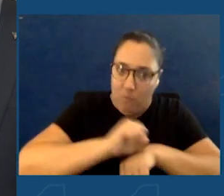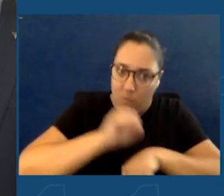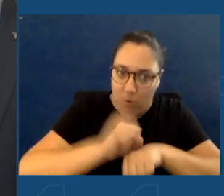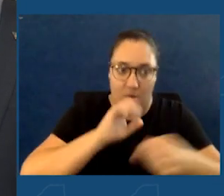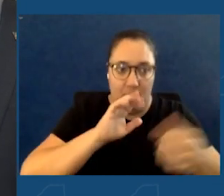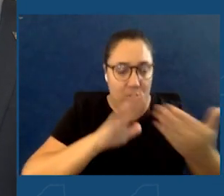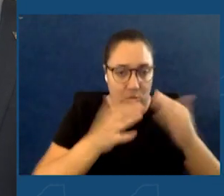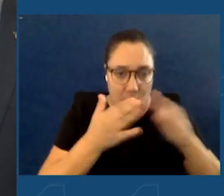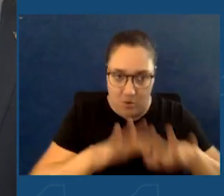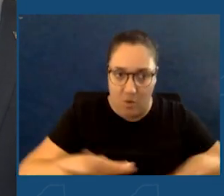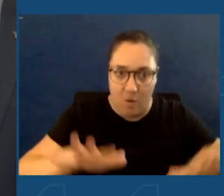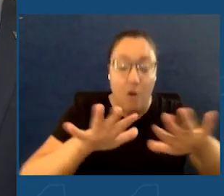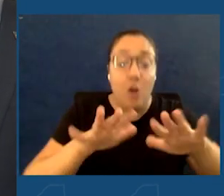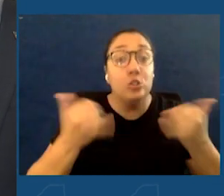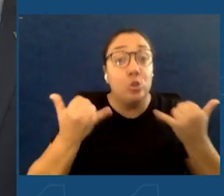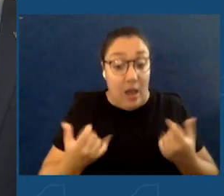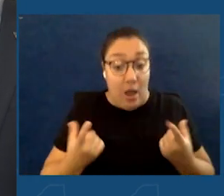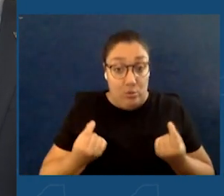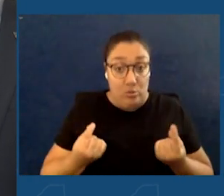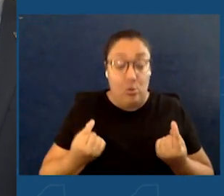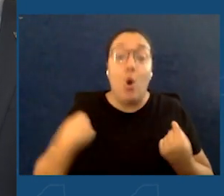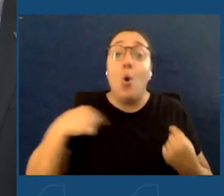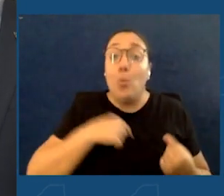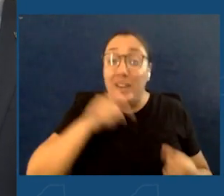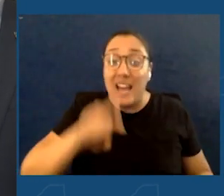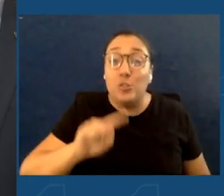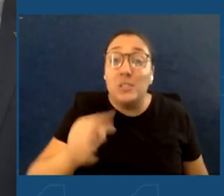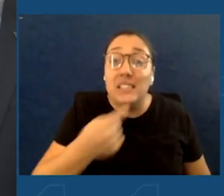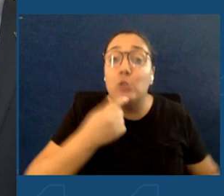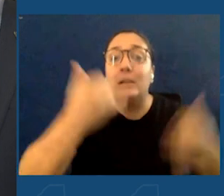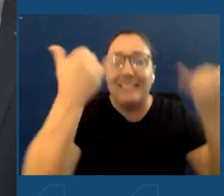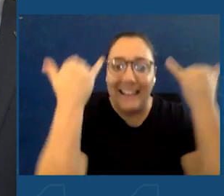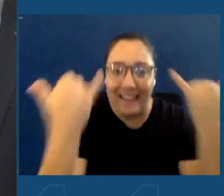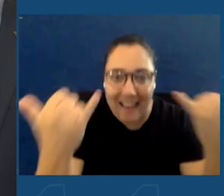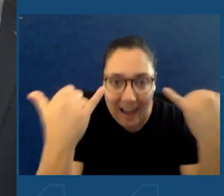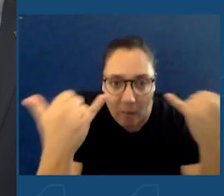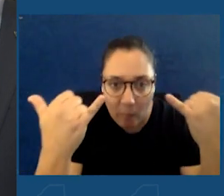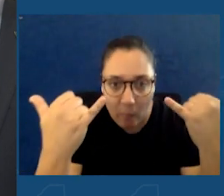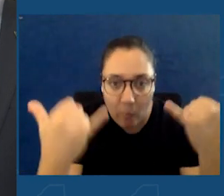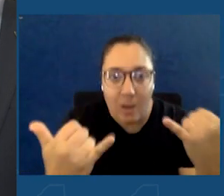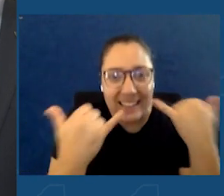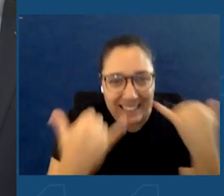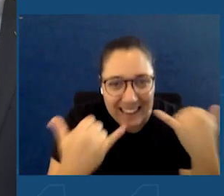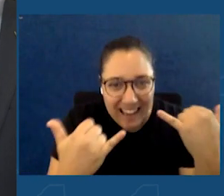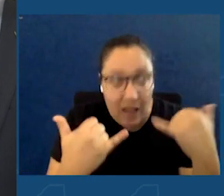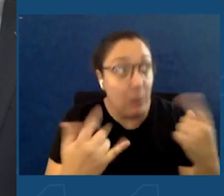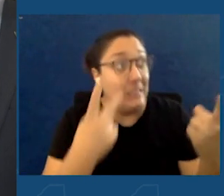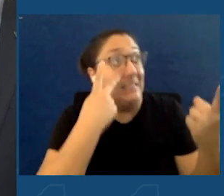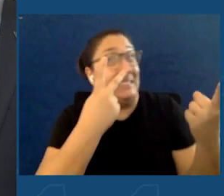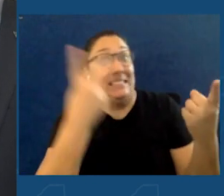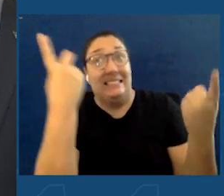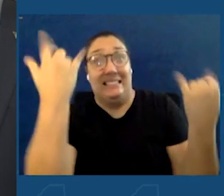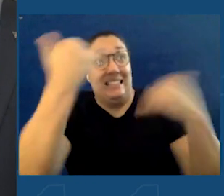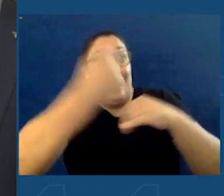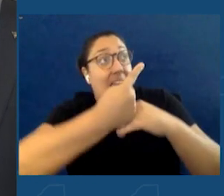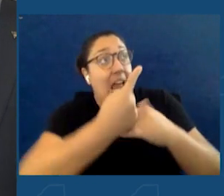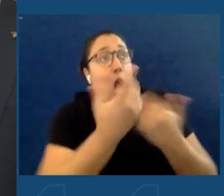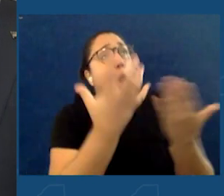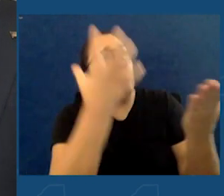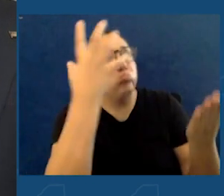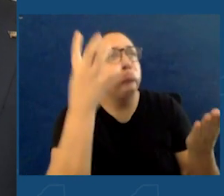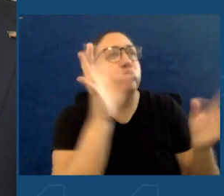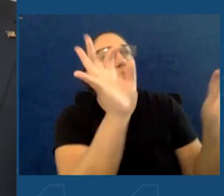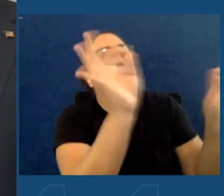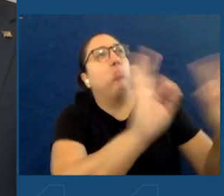do. We have to get serious about it now, right now, on a day like today. So we're preparing for the